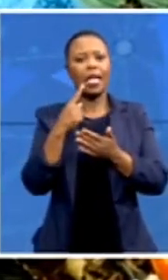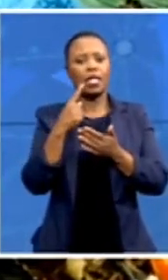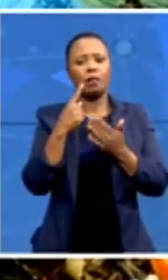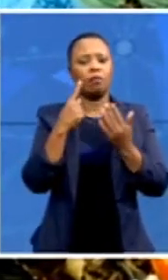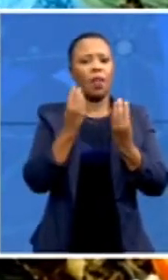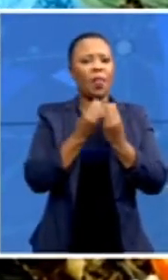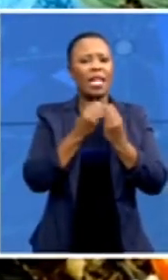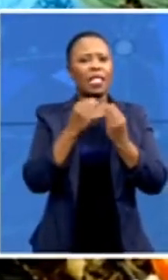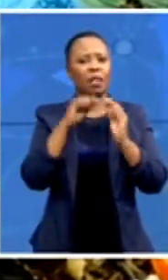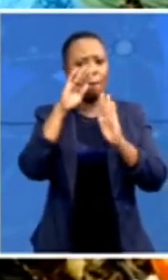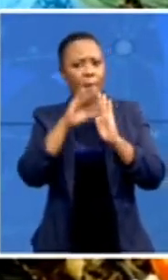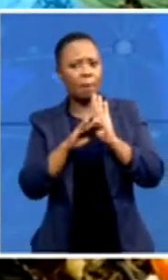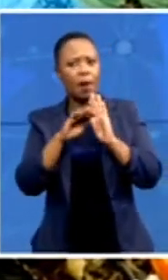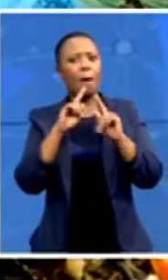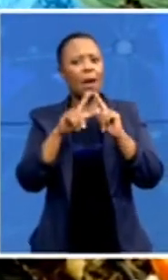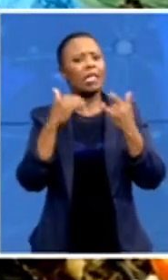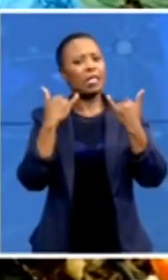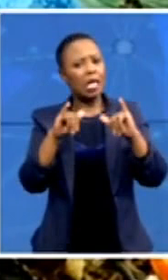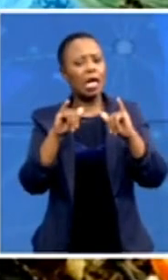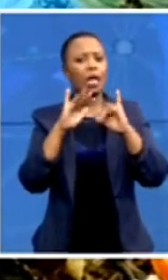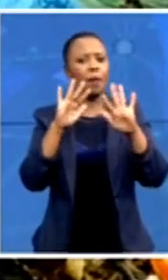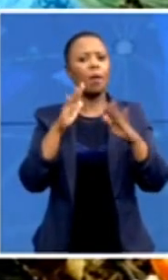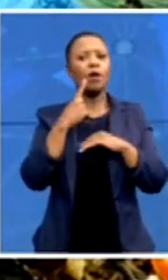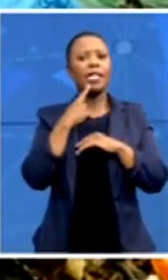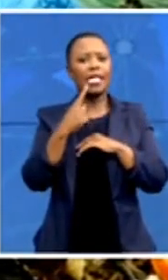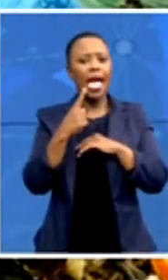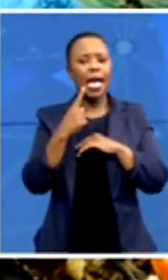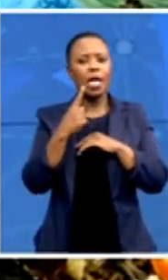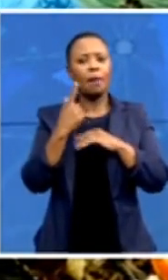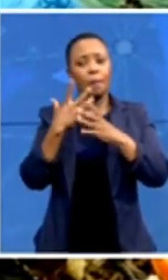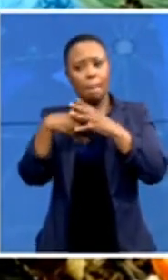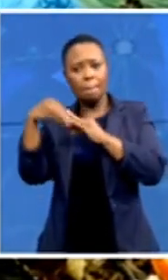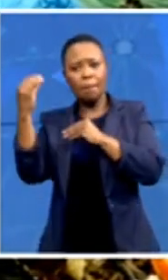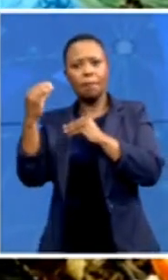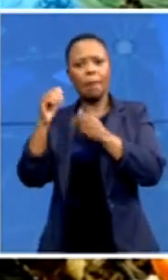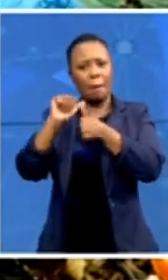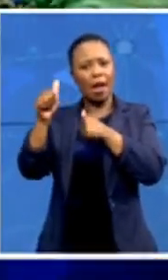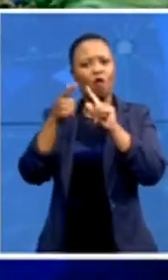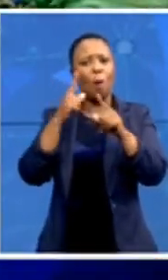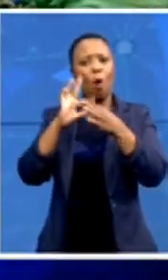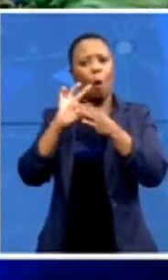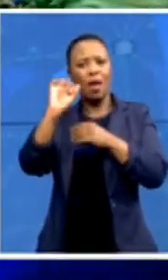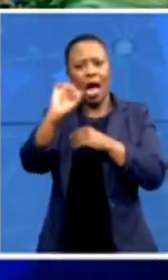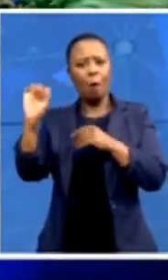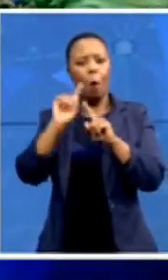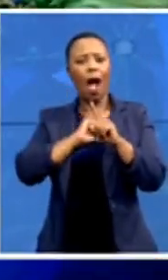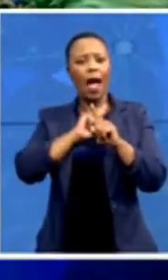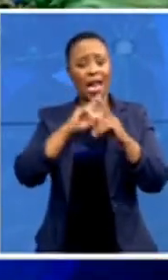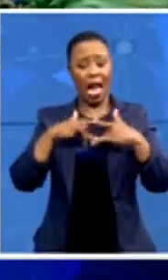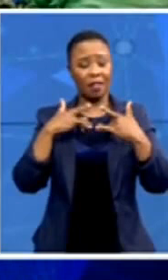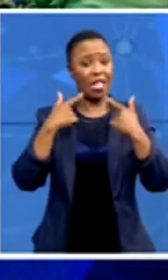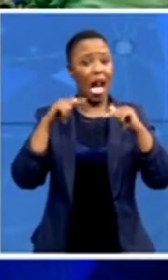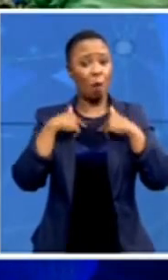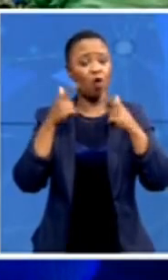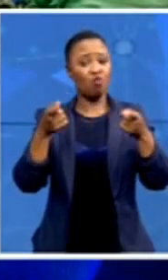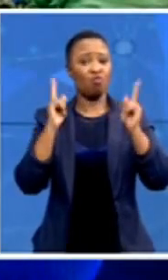people who are saying that they have escaped from their homes because they are receiving threats on their lives. I also saw reporting coming from your